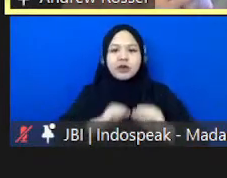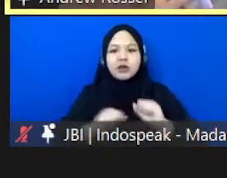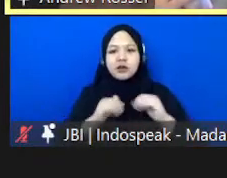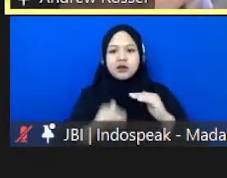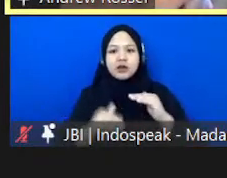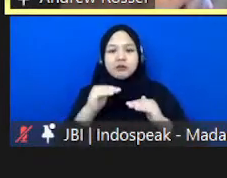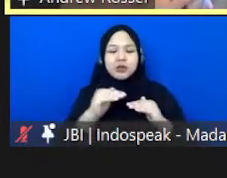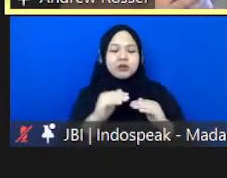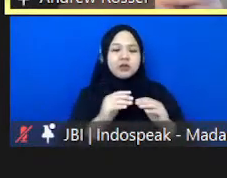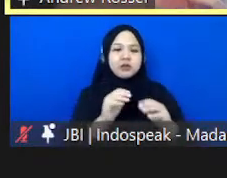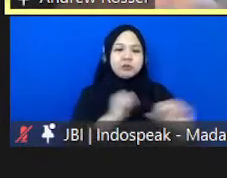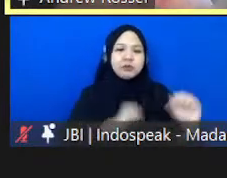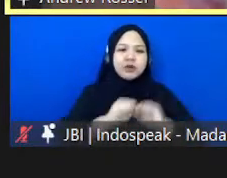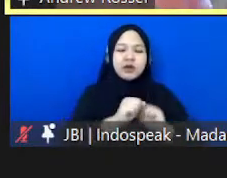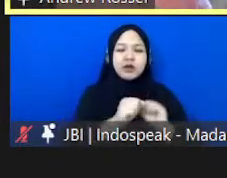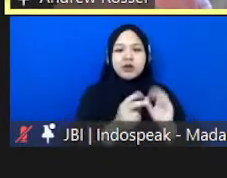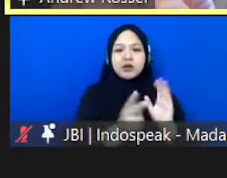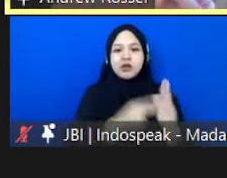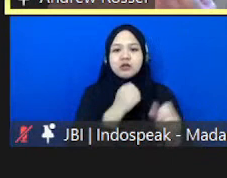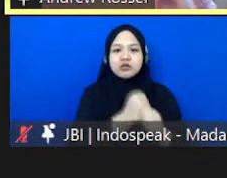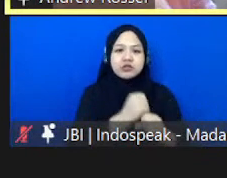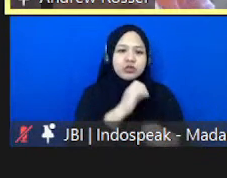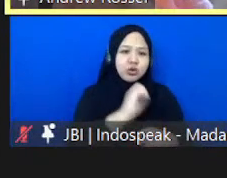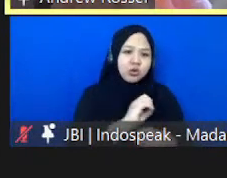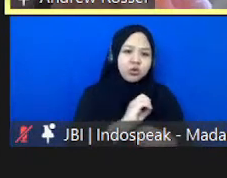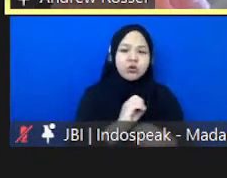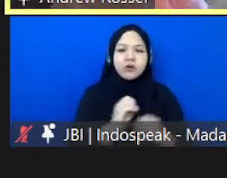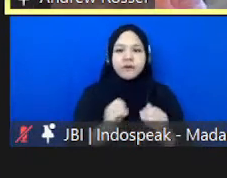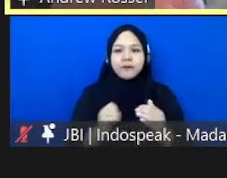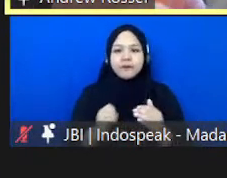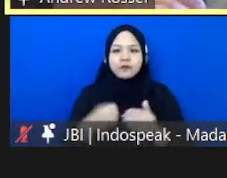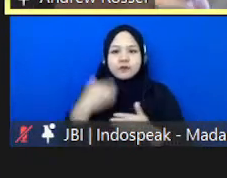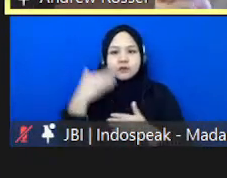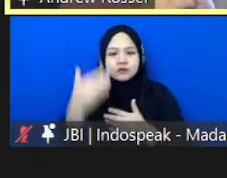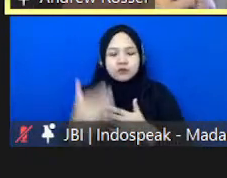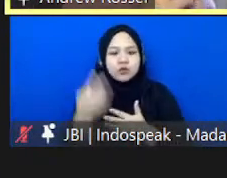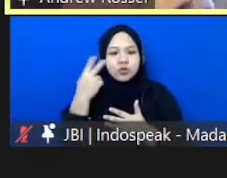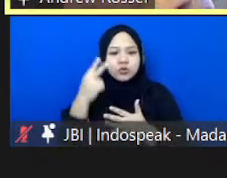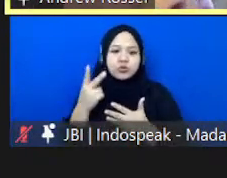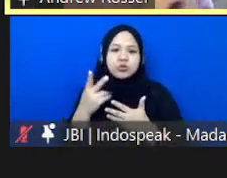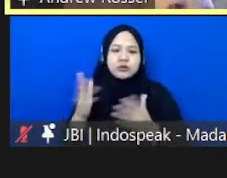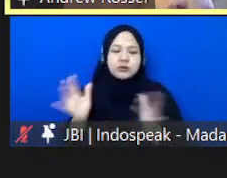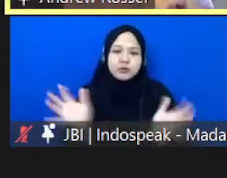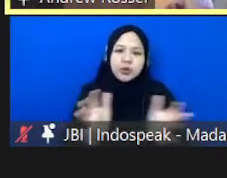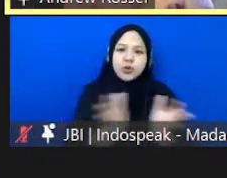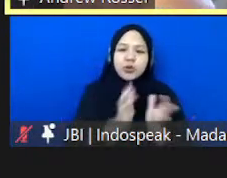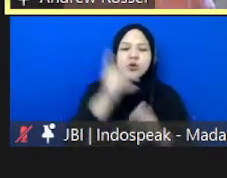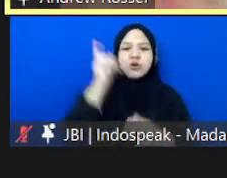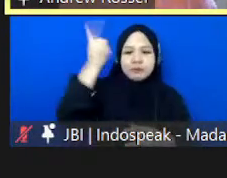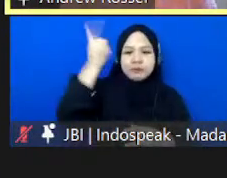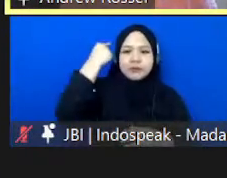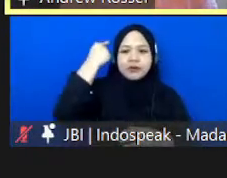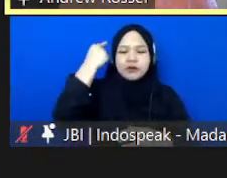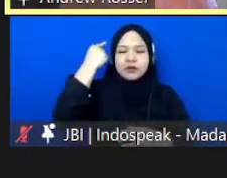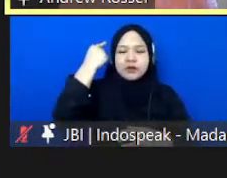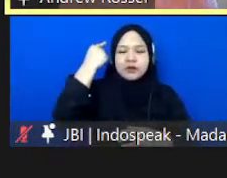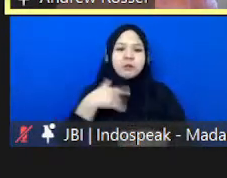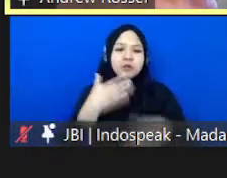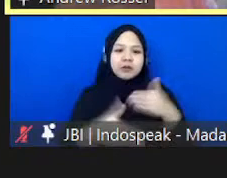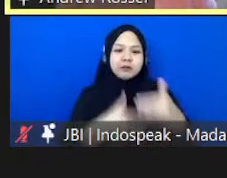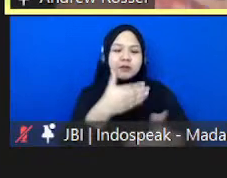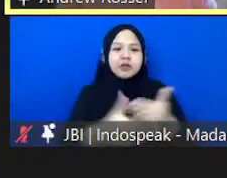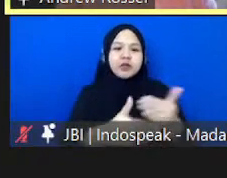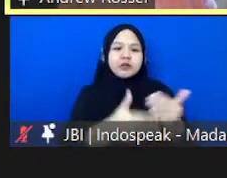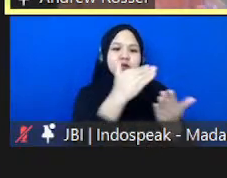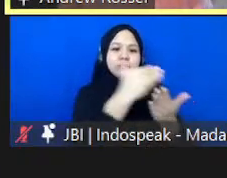NGO movement, to try and force through or trying to put pressure on the government to enact crucial implementing regulations